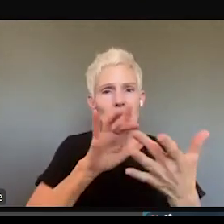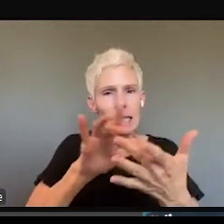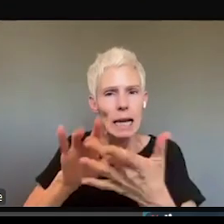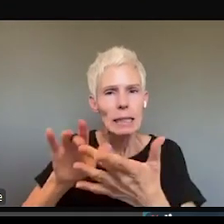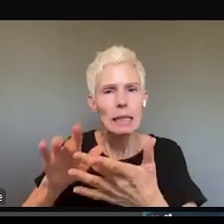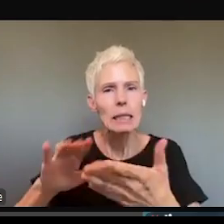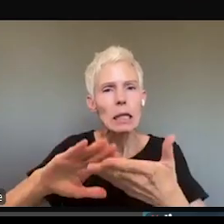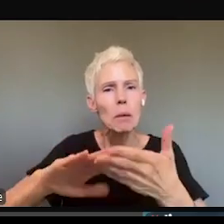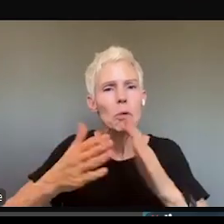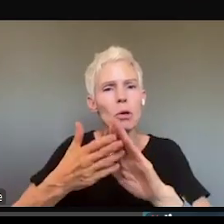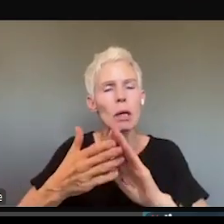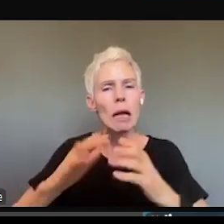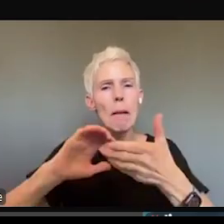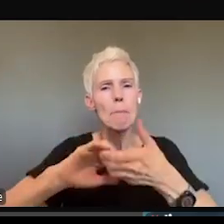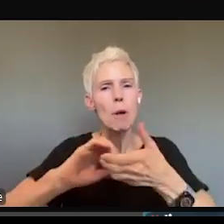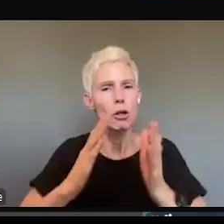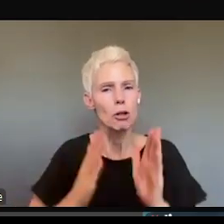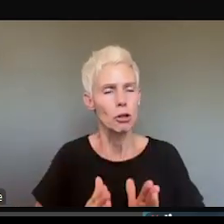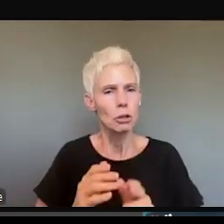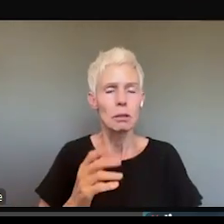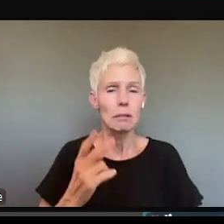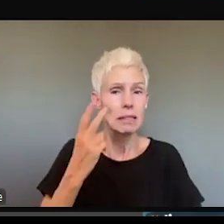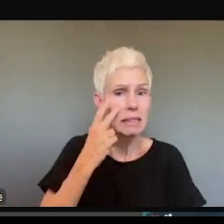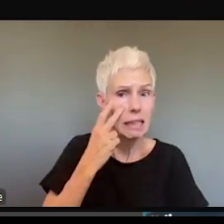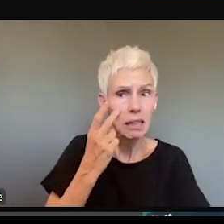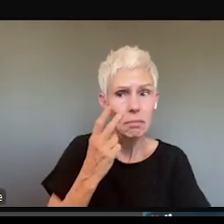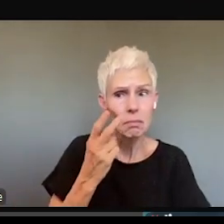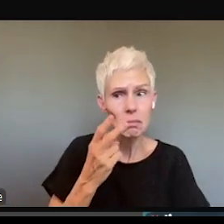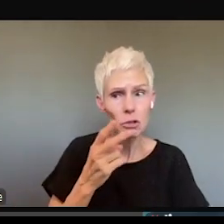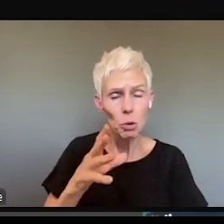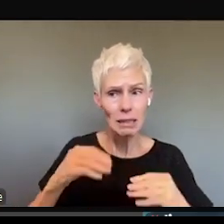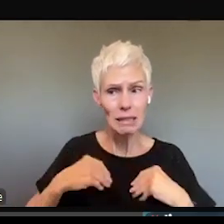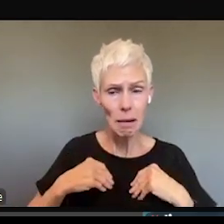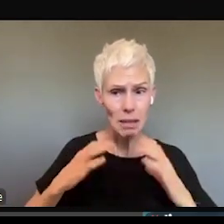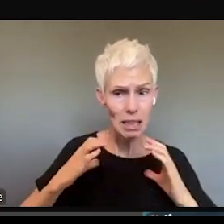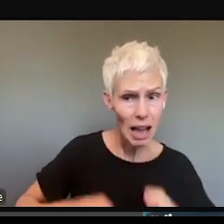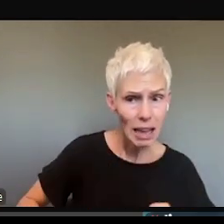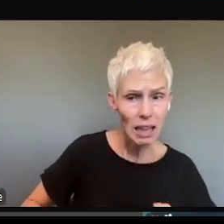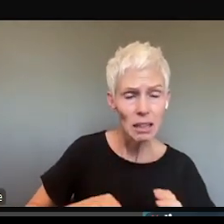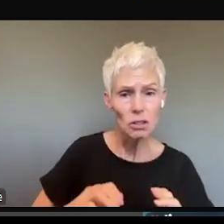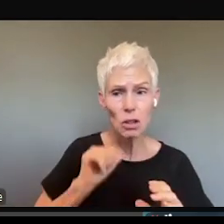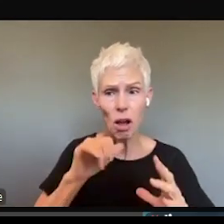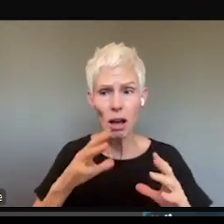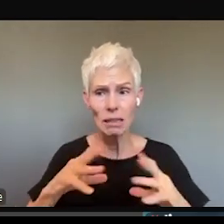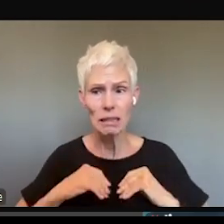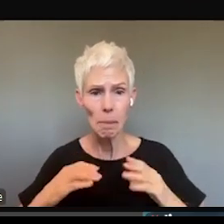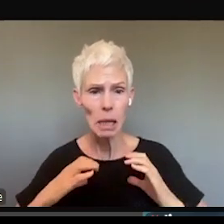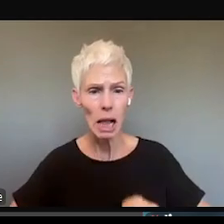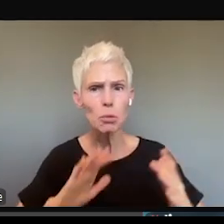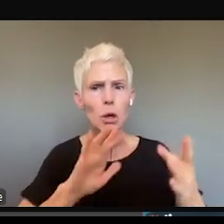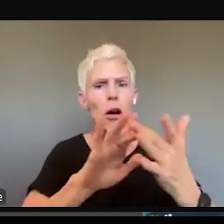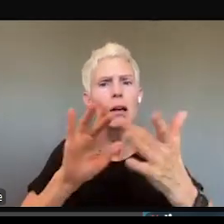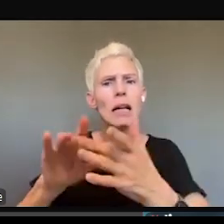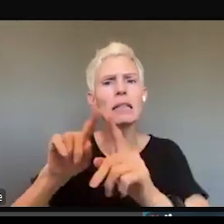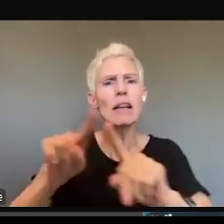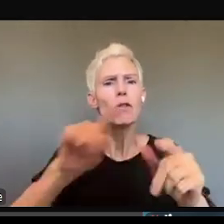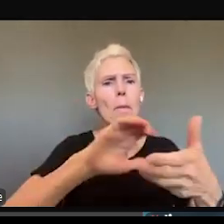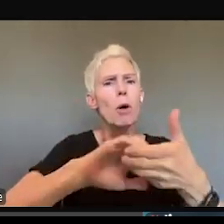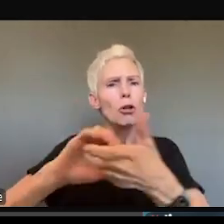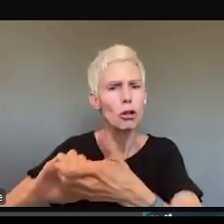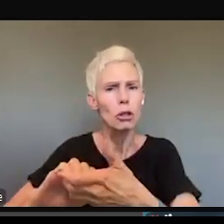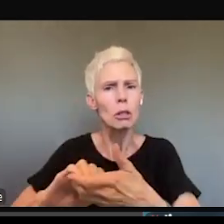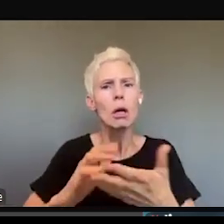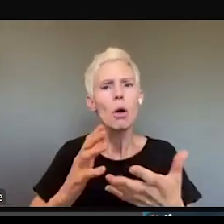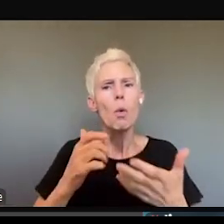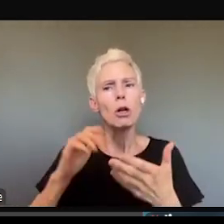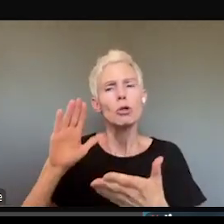to see, are you accepting clients? Just to reduce that